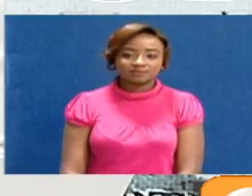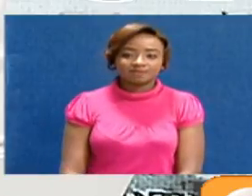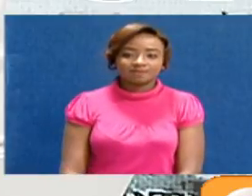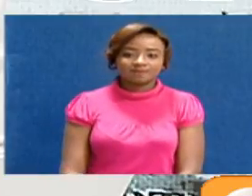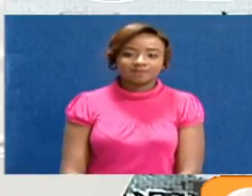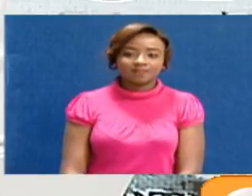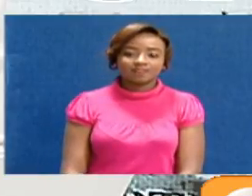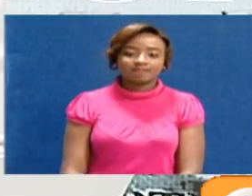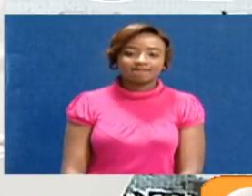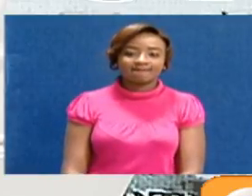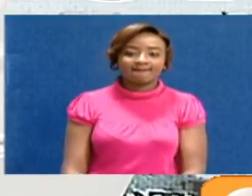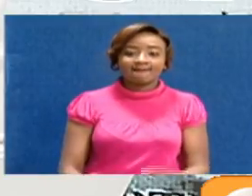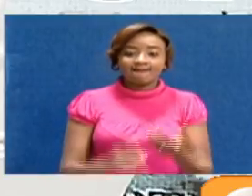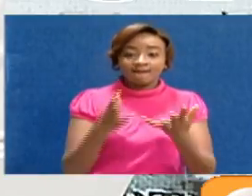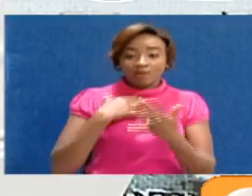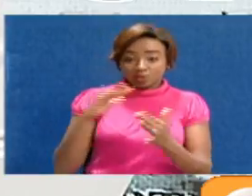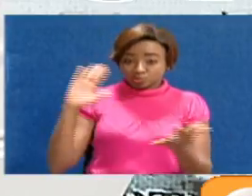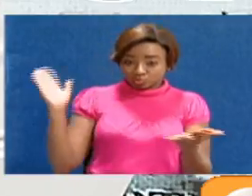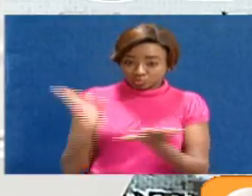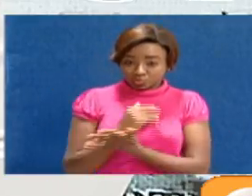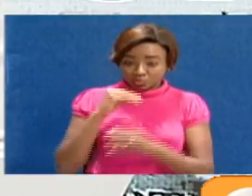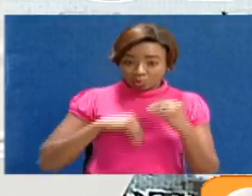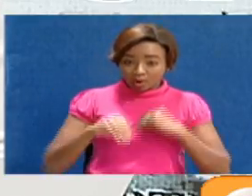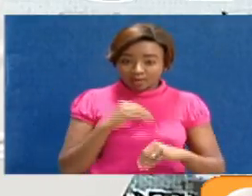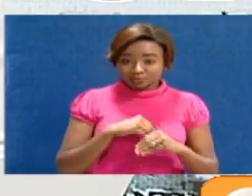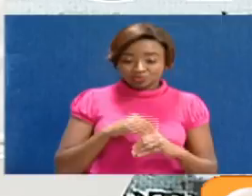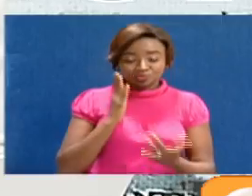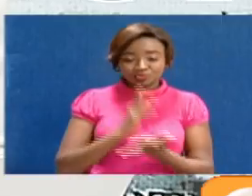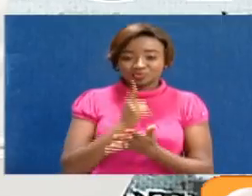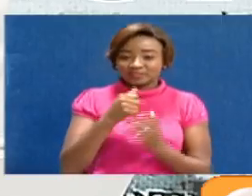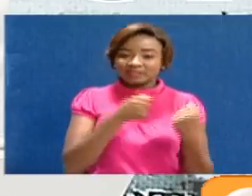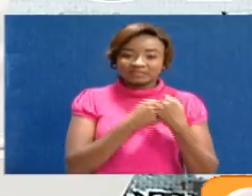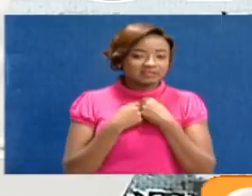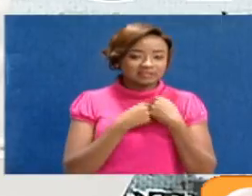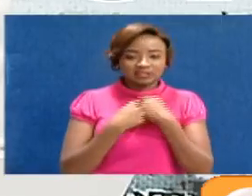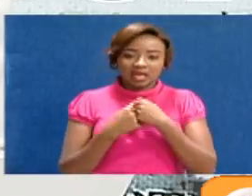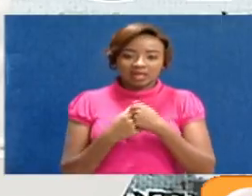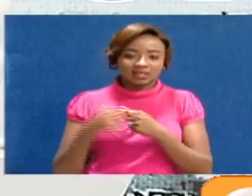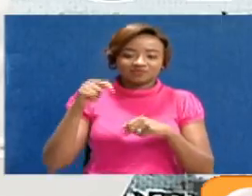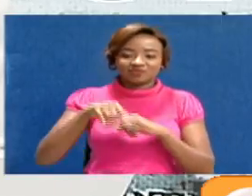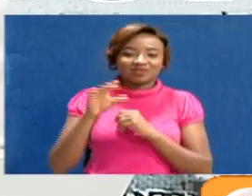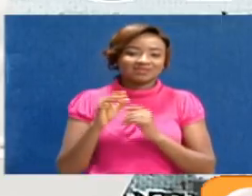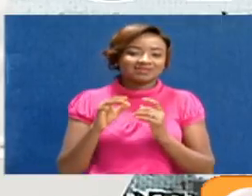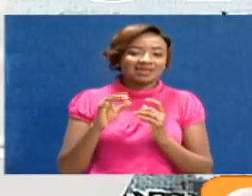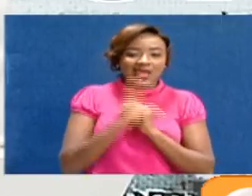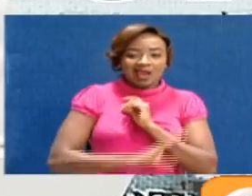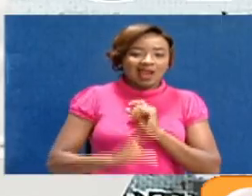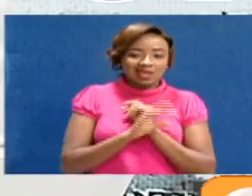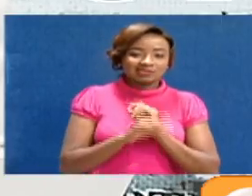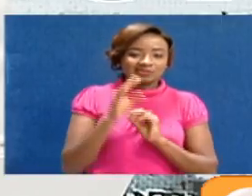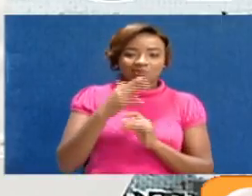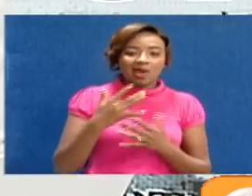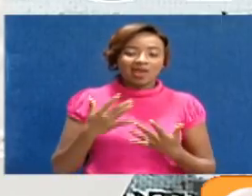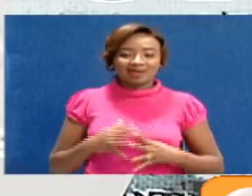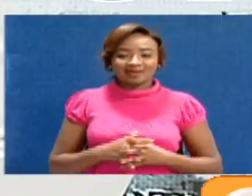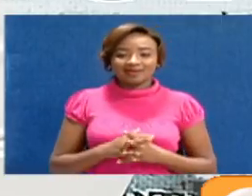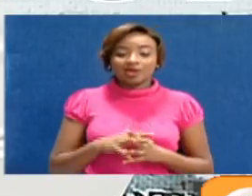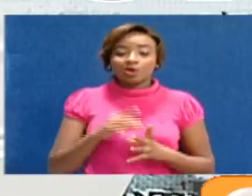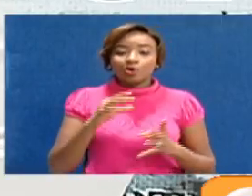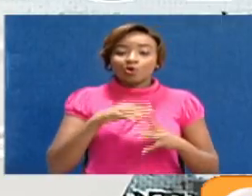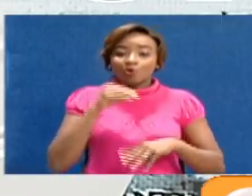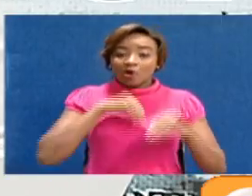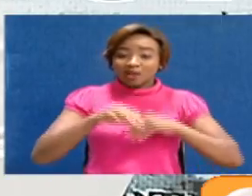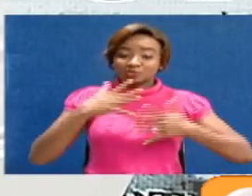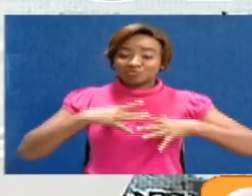Engineer Lazaro Kanyambok says, slaying the dragon of corruption proves to be a tall order to this side of the world. Corruption high priests hold so